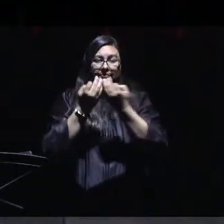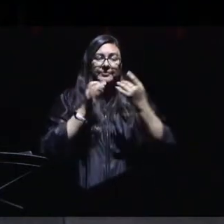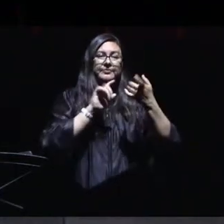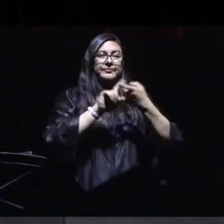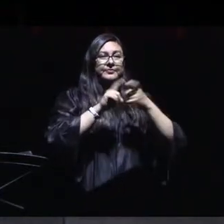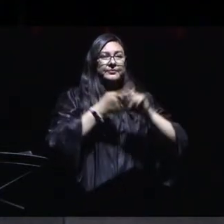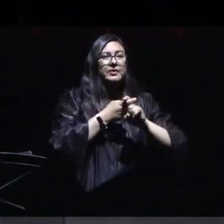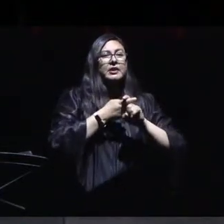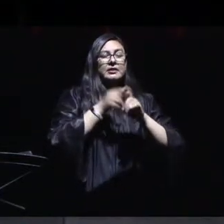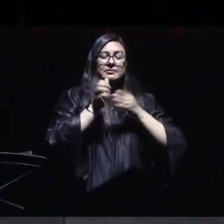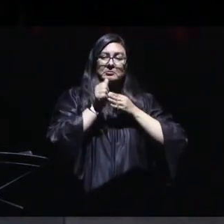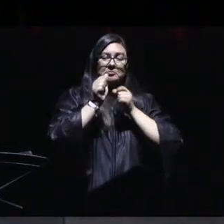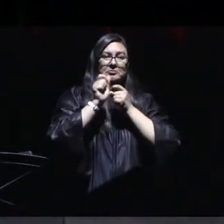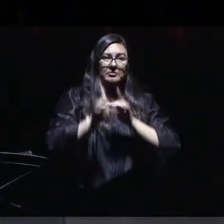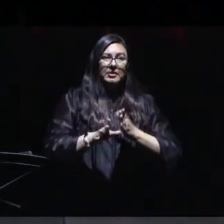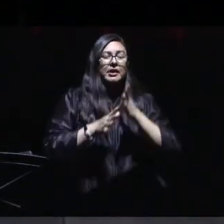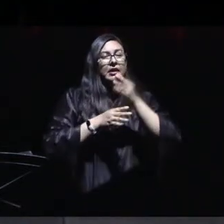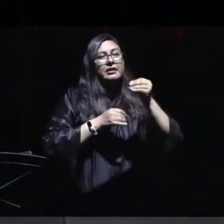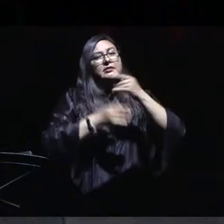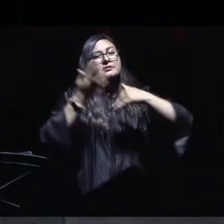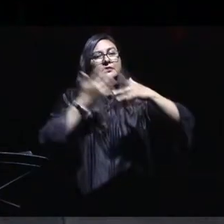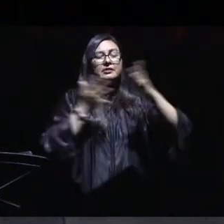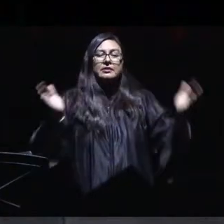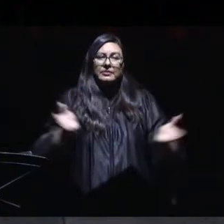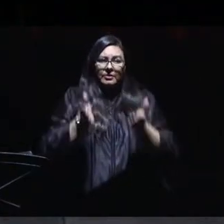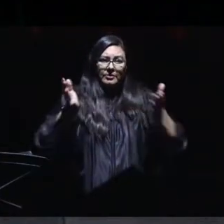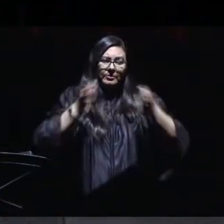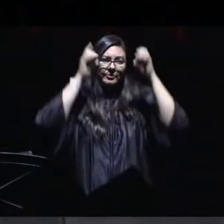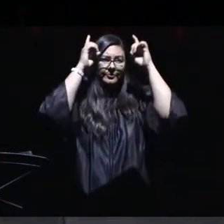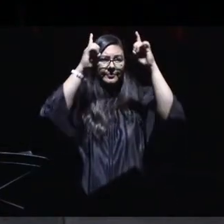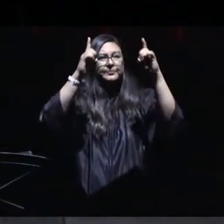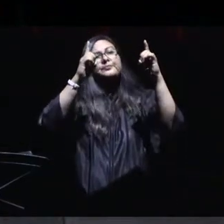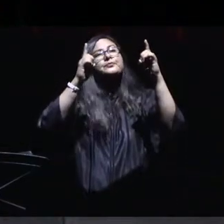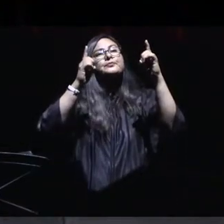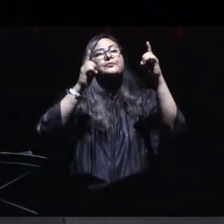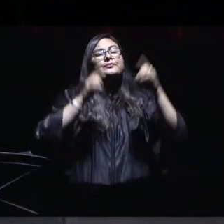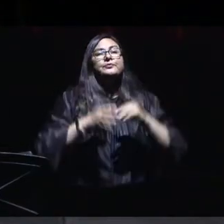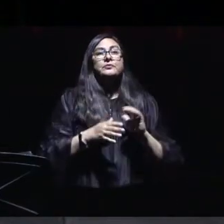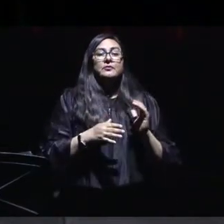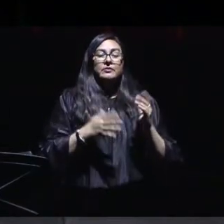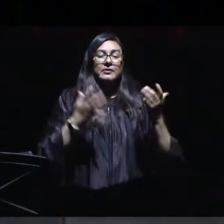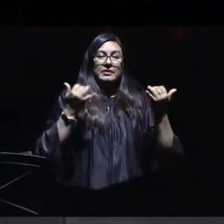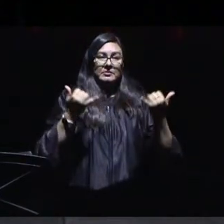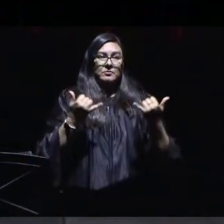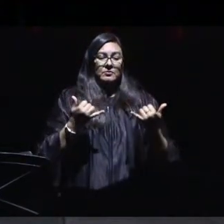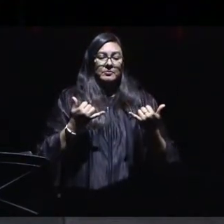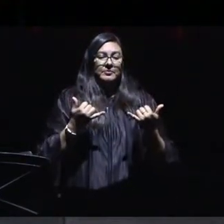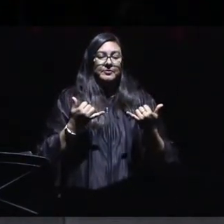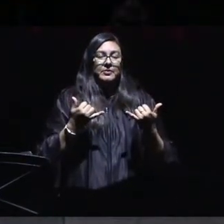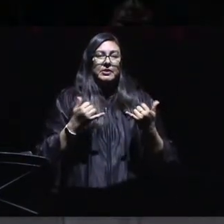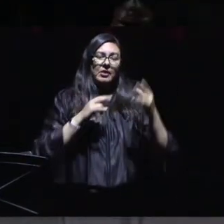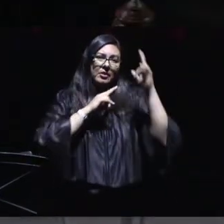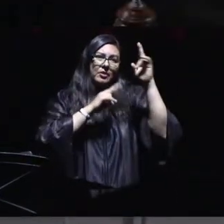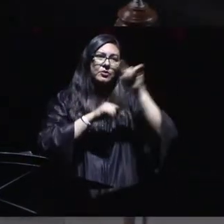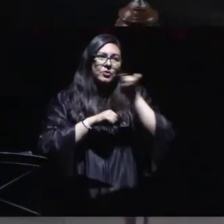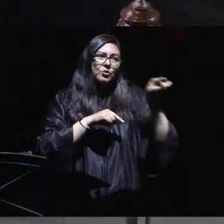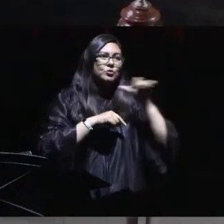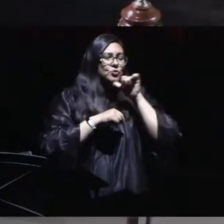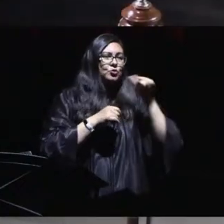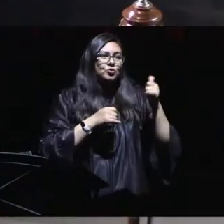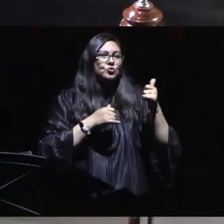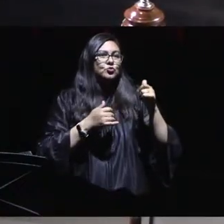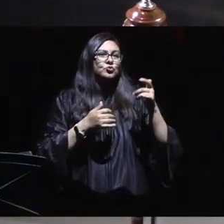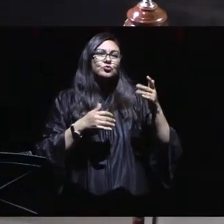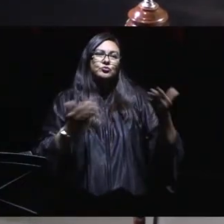friends, mentors, and a society that encourages education. We would like to take this moment to honor those that are no longer